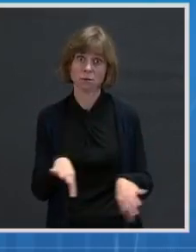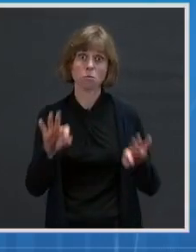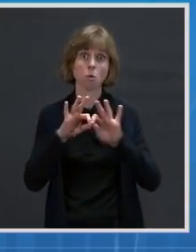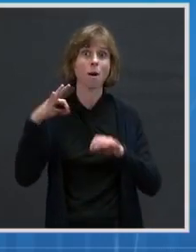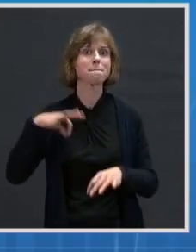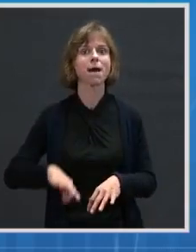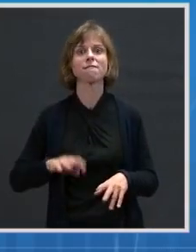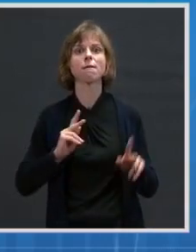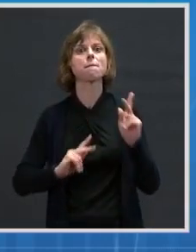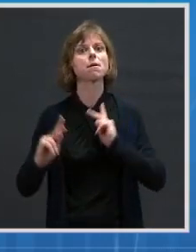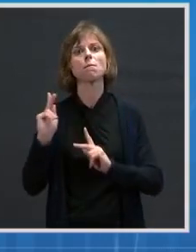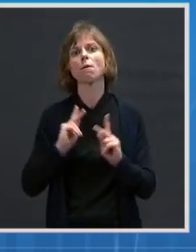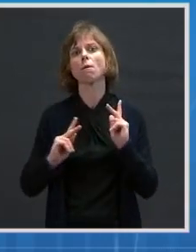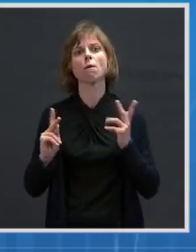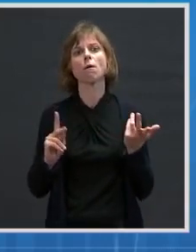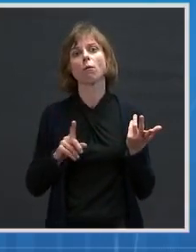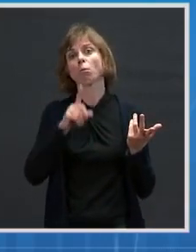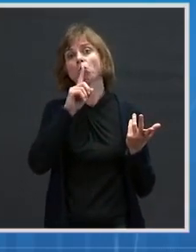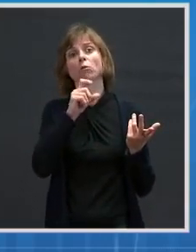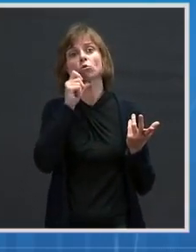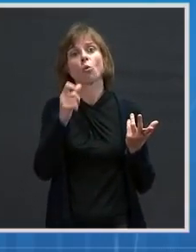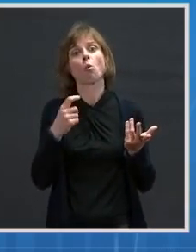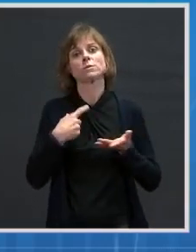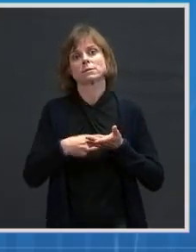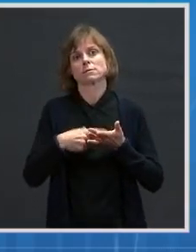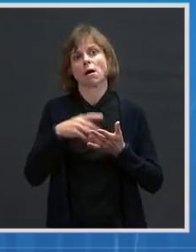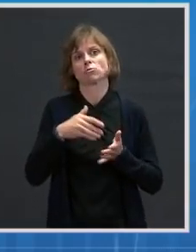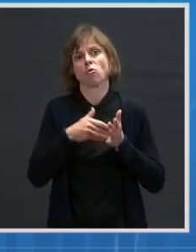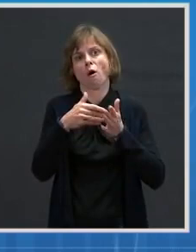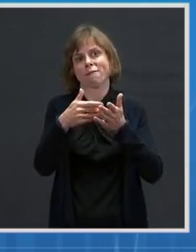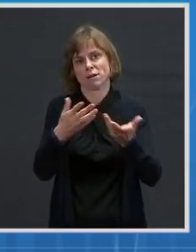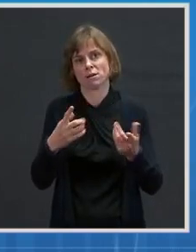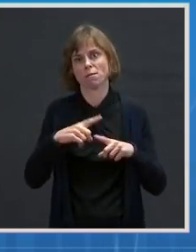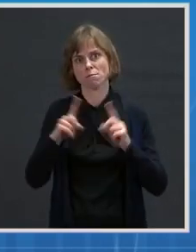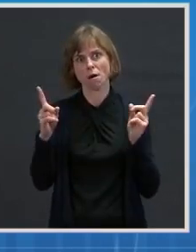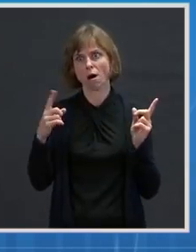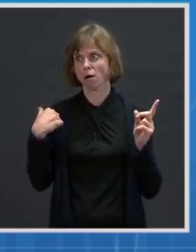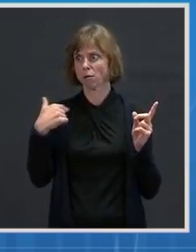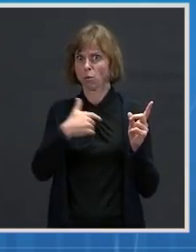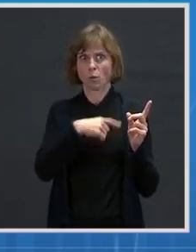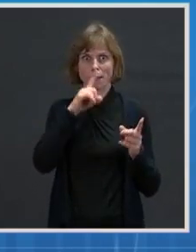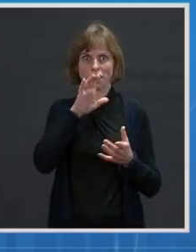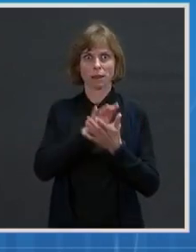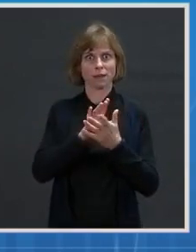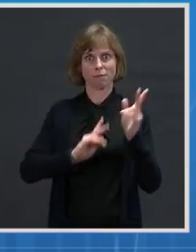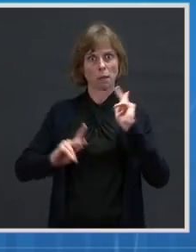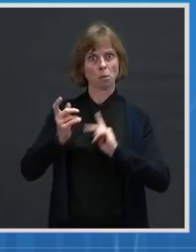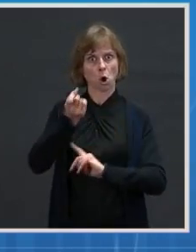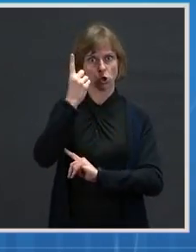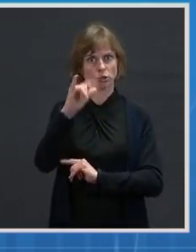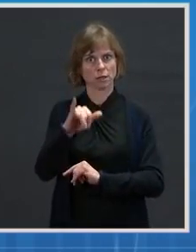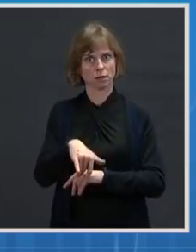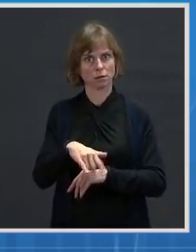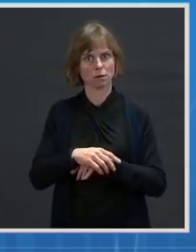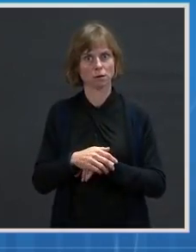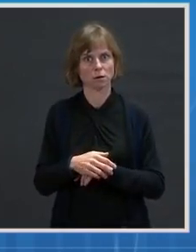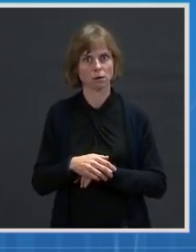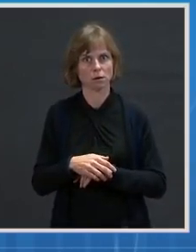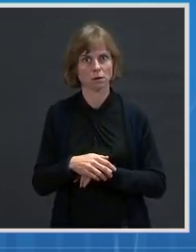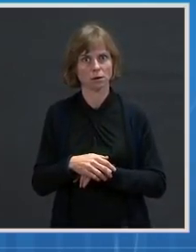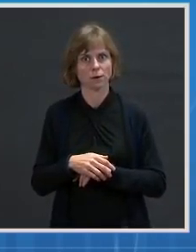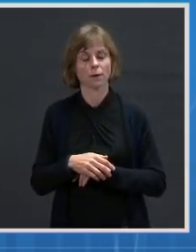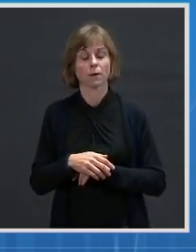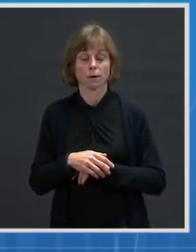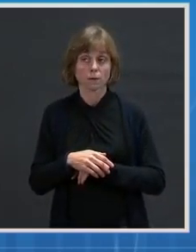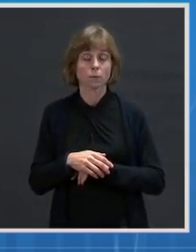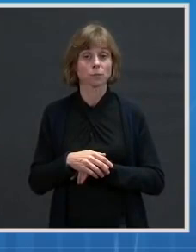people don't often talk about quite as much, but that the public, we believe, clearly understands. So beyond that, what we're able